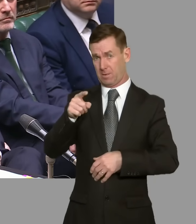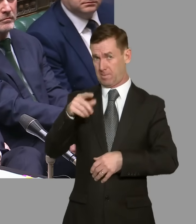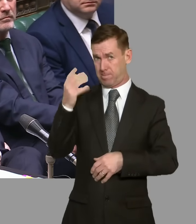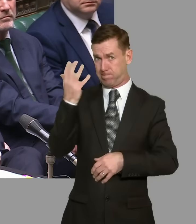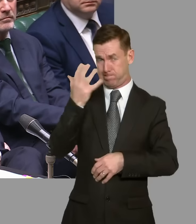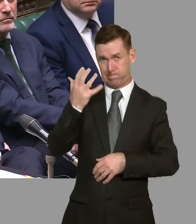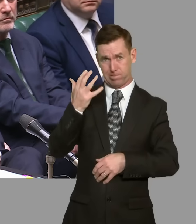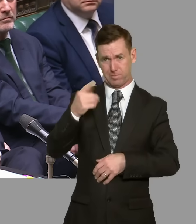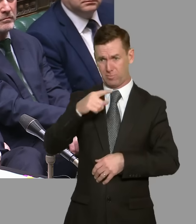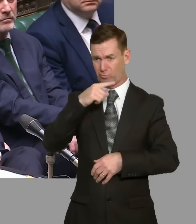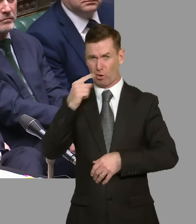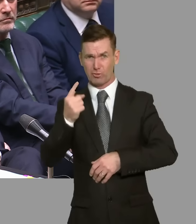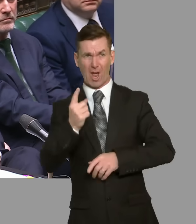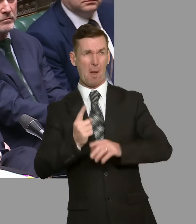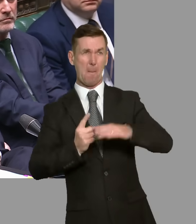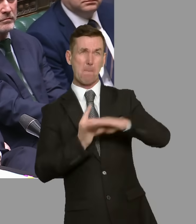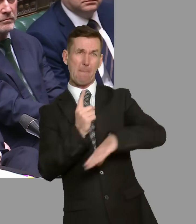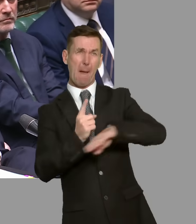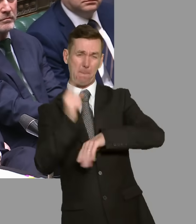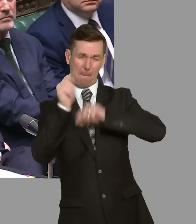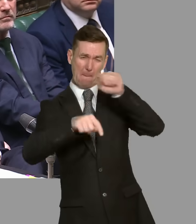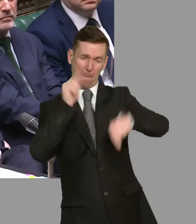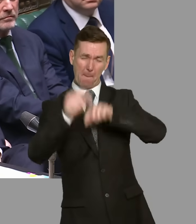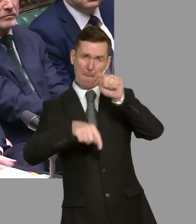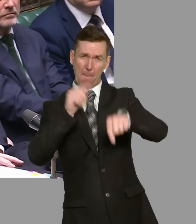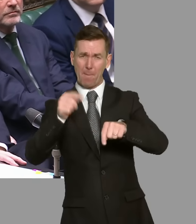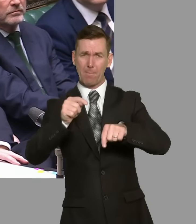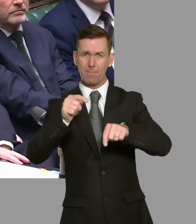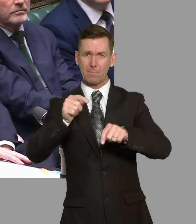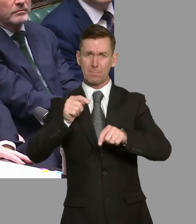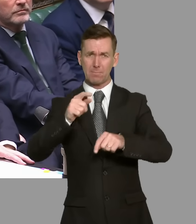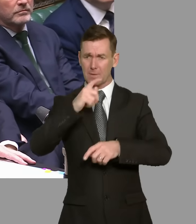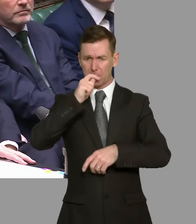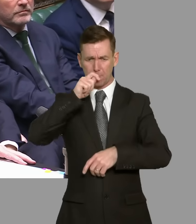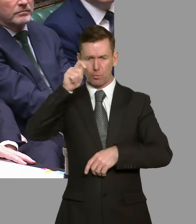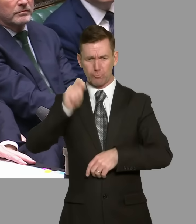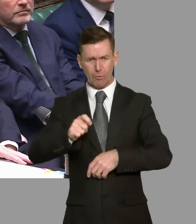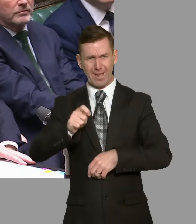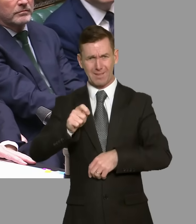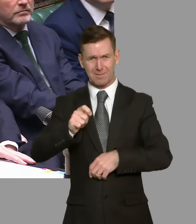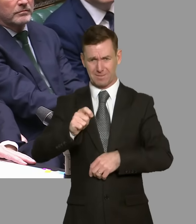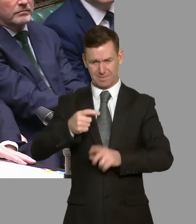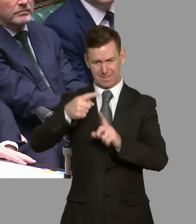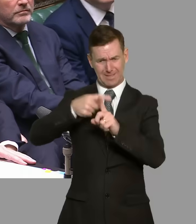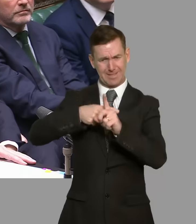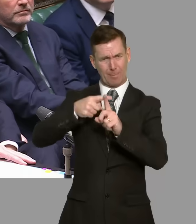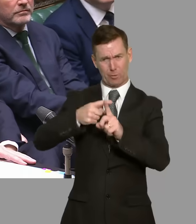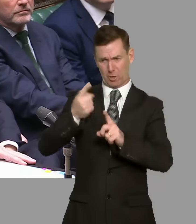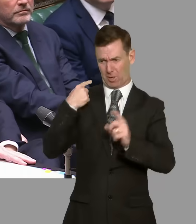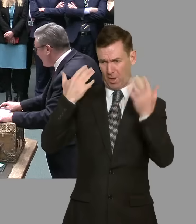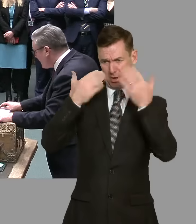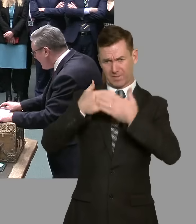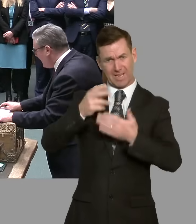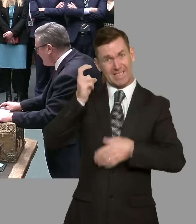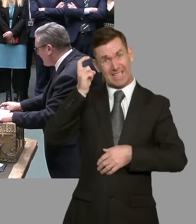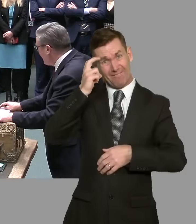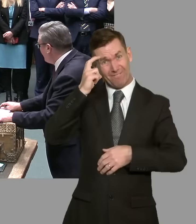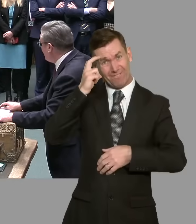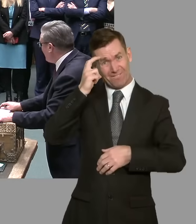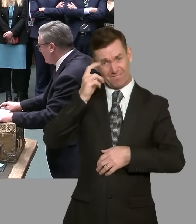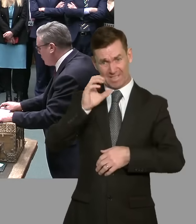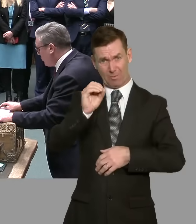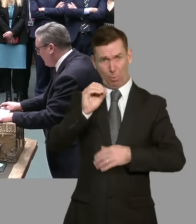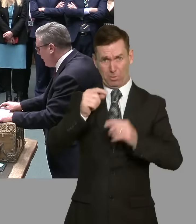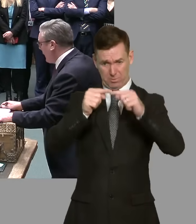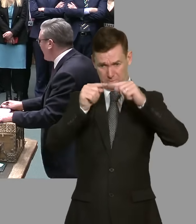and night. Temperatures were -20 in Kyiv last night. 60% is without power. People are erecting tents to